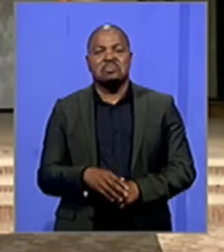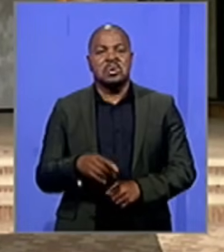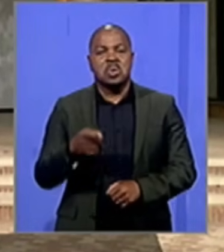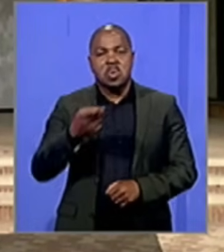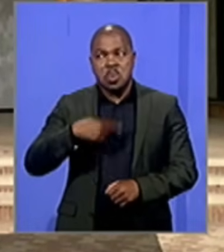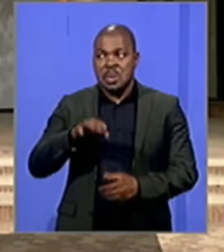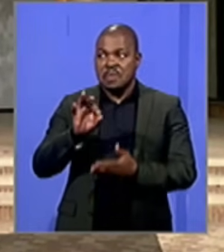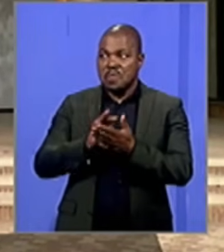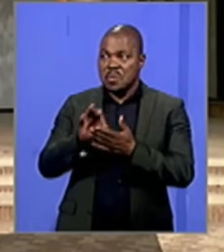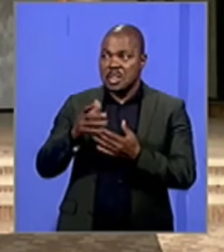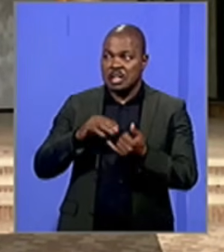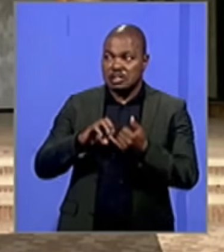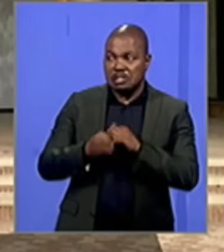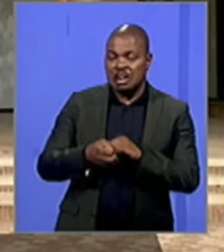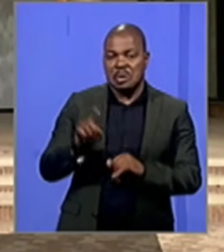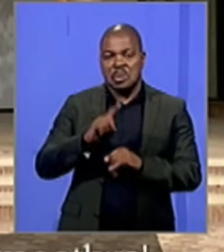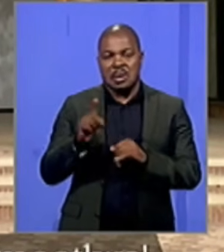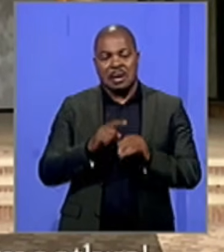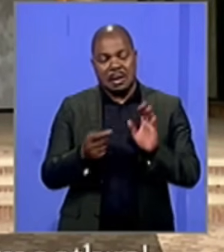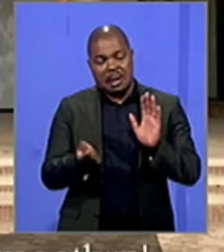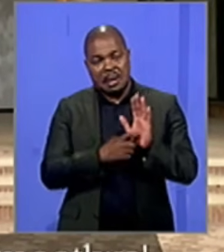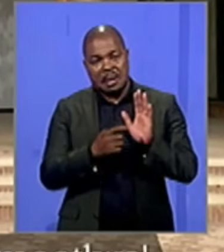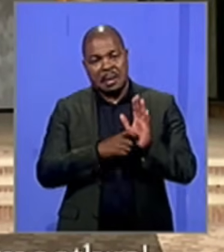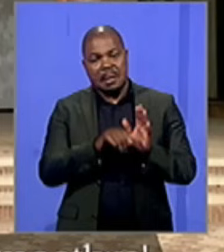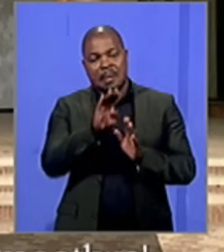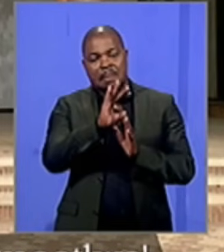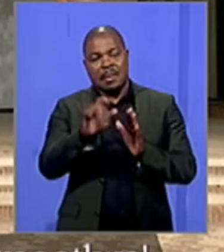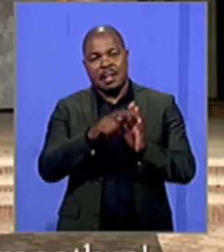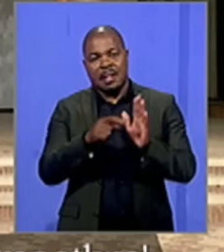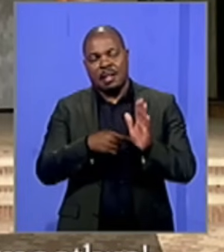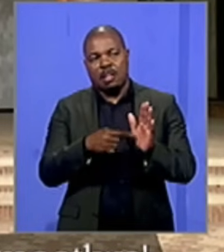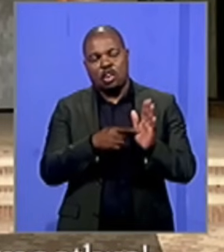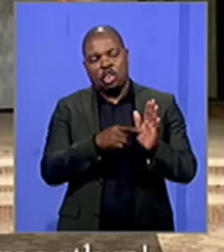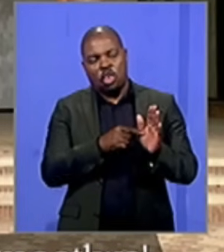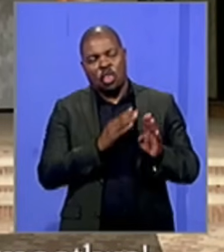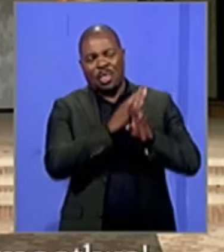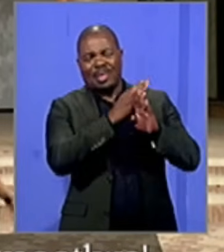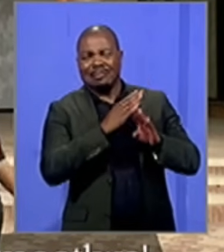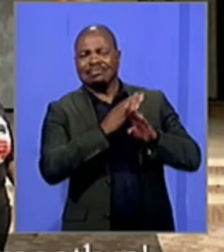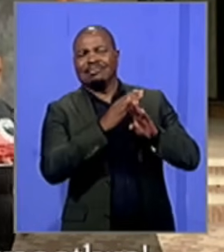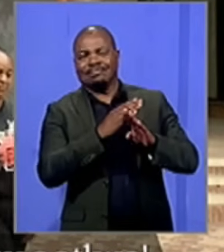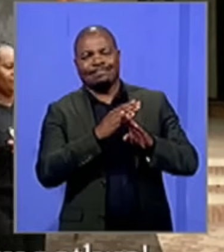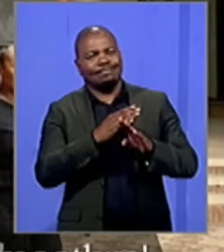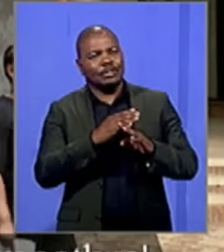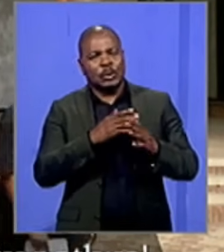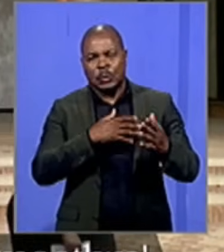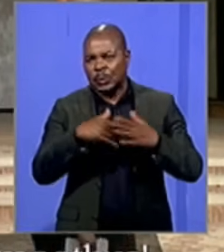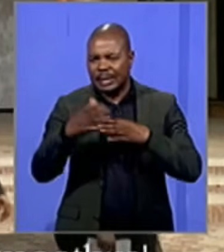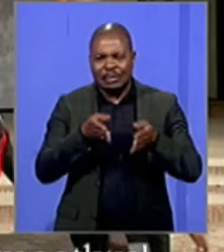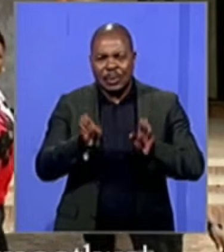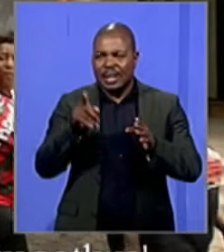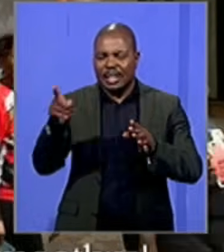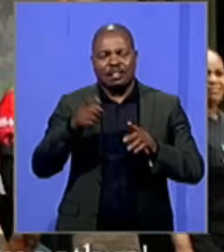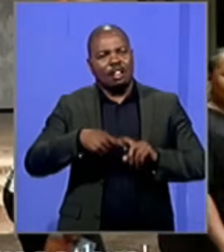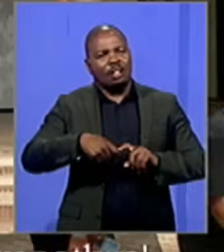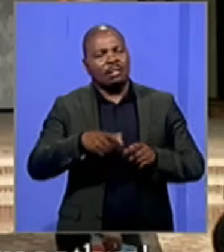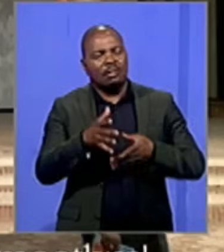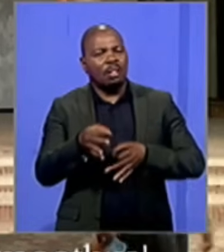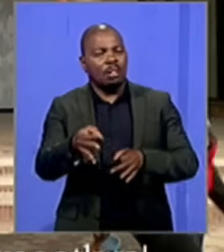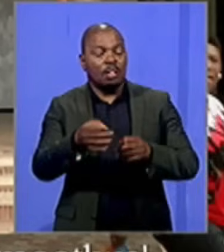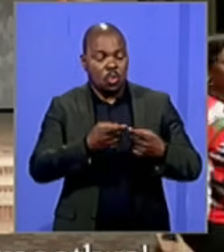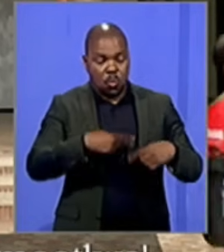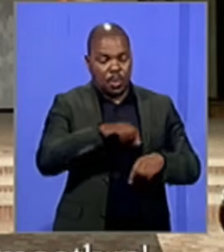to put this bill at a disarray with whatever means of delaying it, the South African